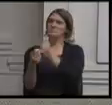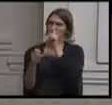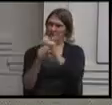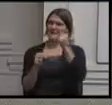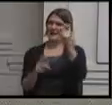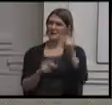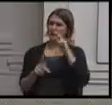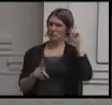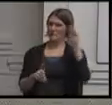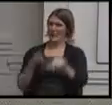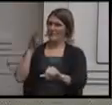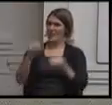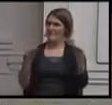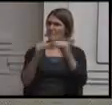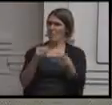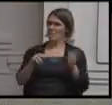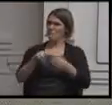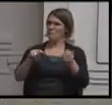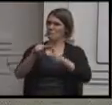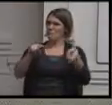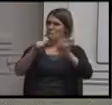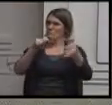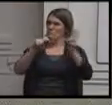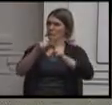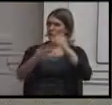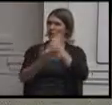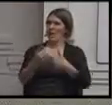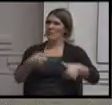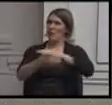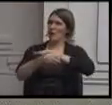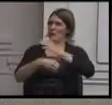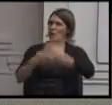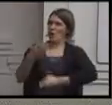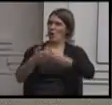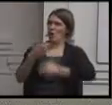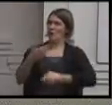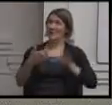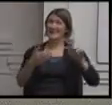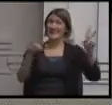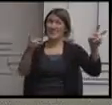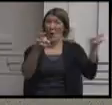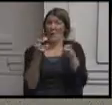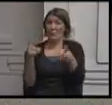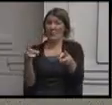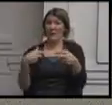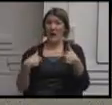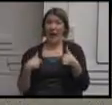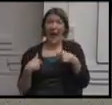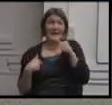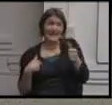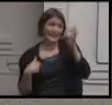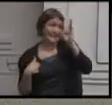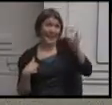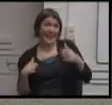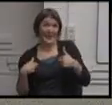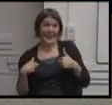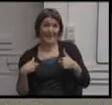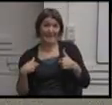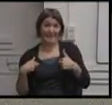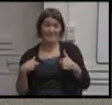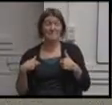that taxpayers should pay more into the town than taxes owed. And that's his exact quote. And as to that specific